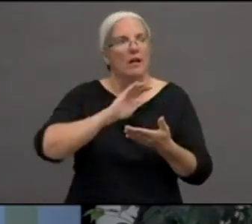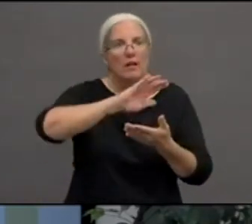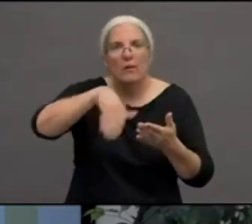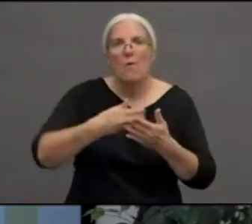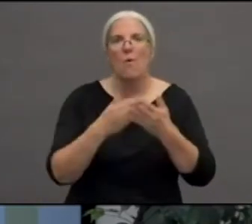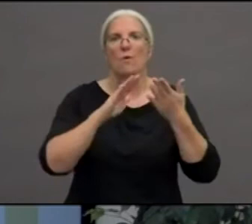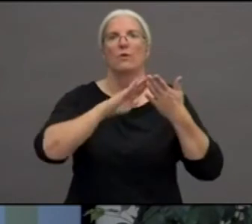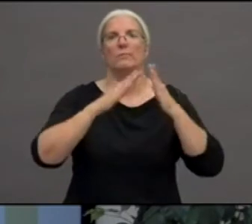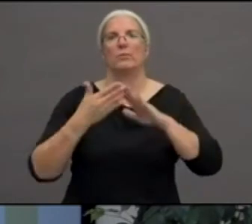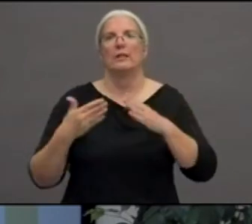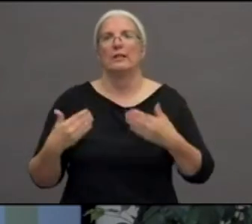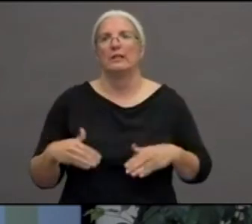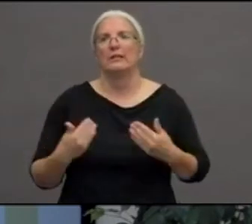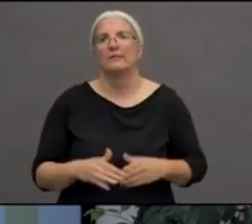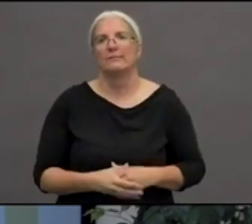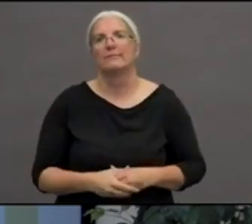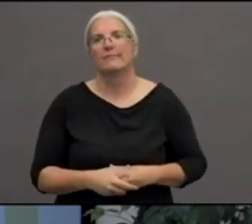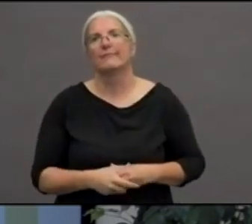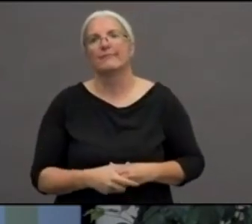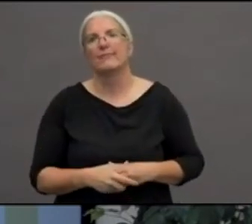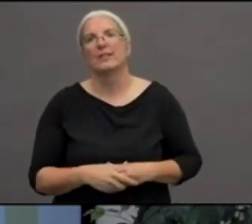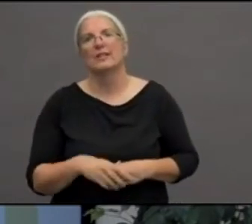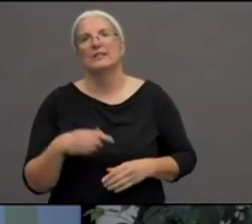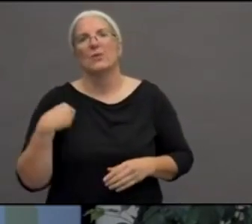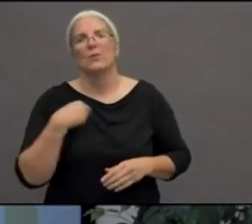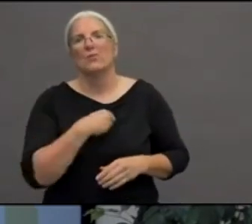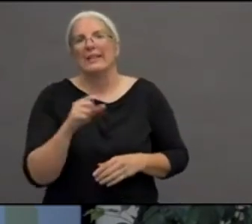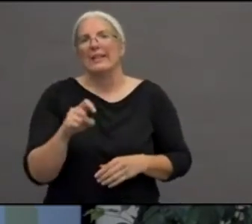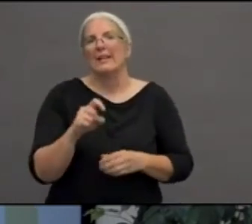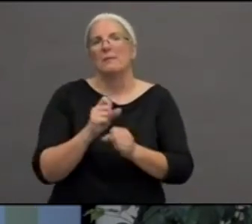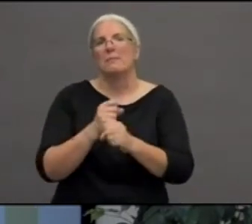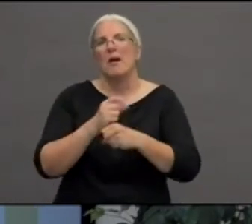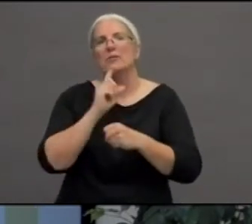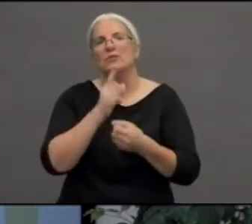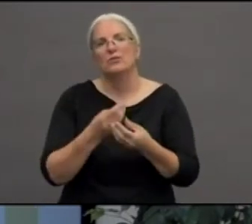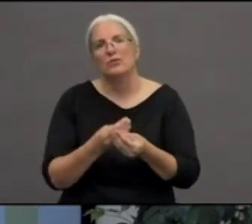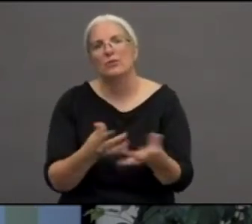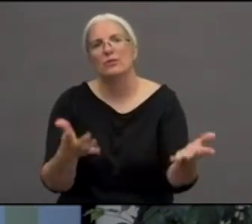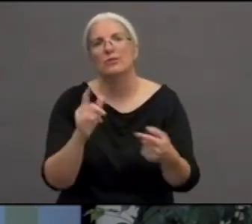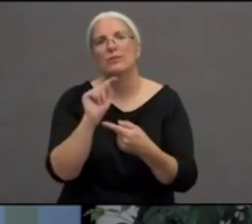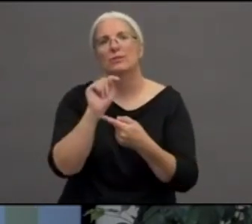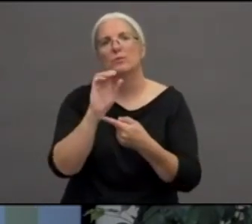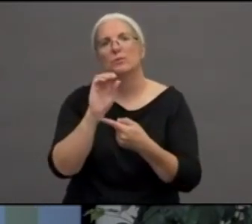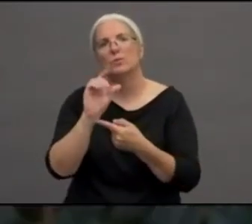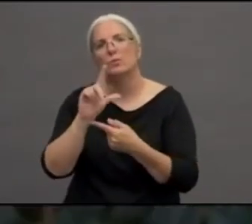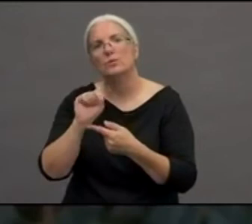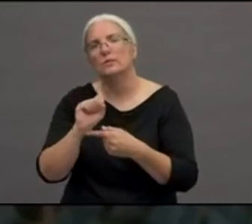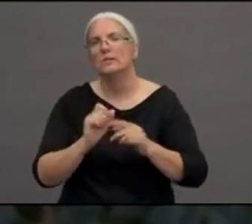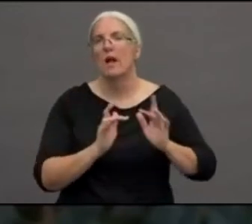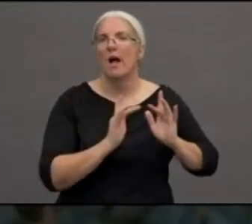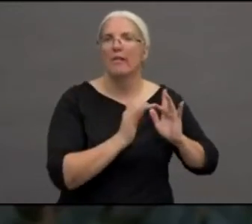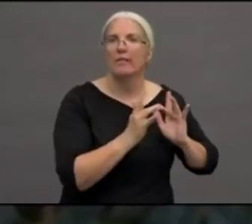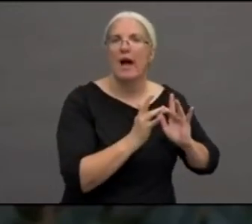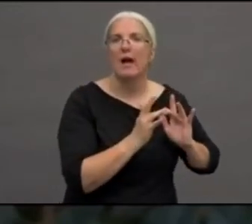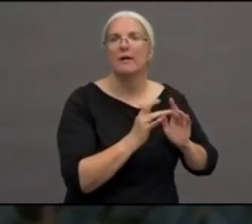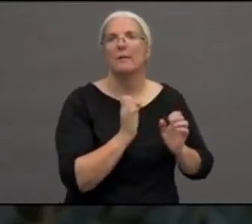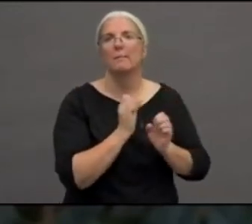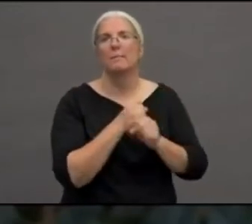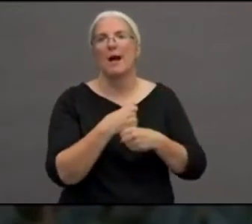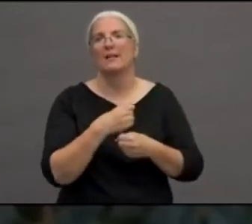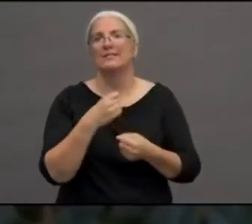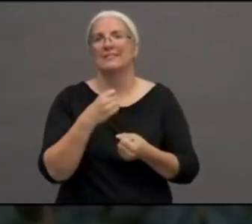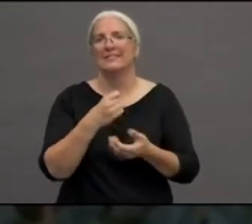Having that tools, having the Wi-Fi's, it can create some emotions,